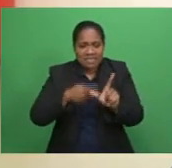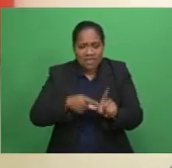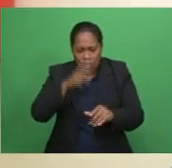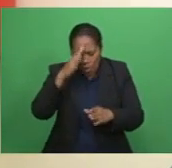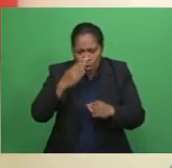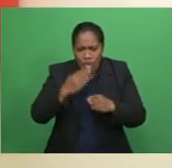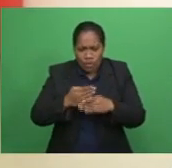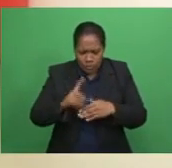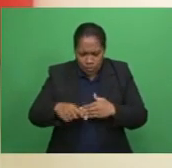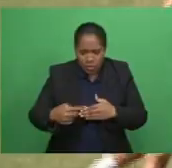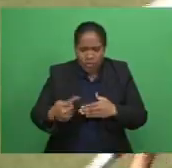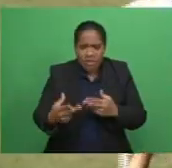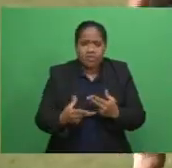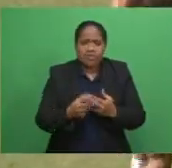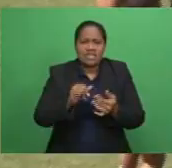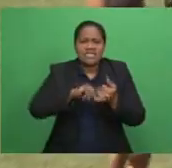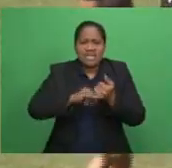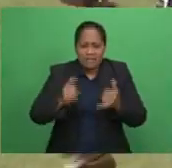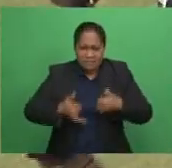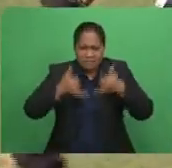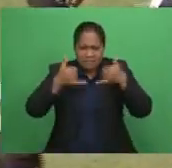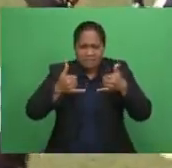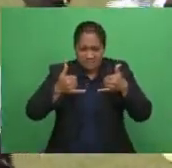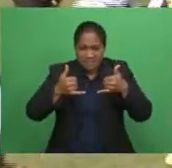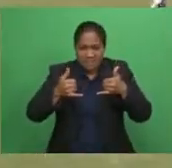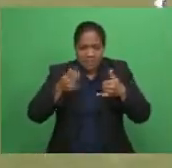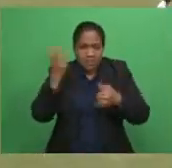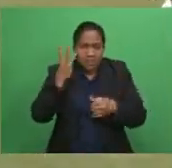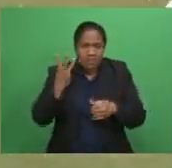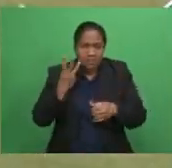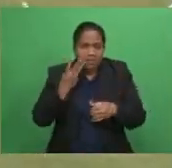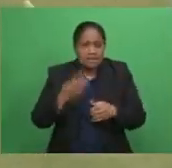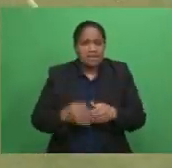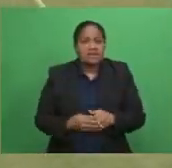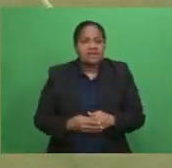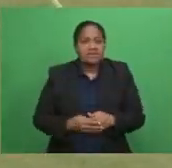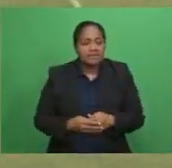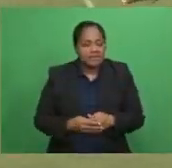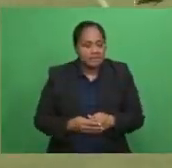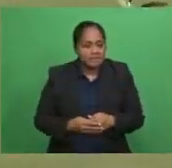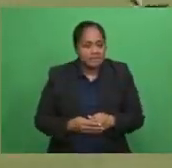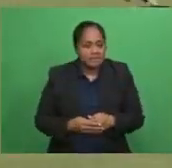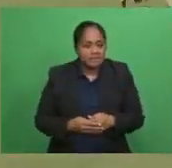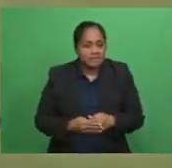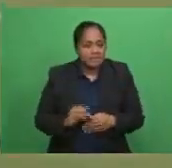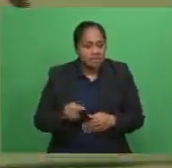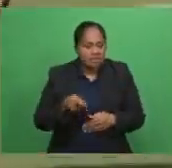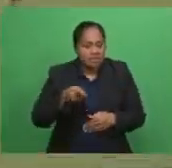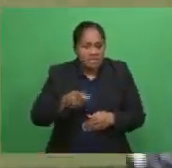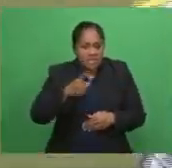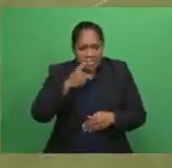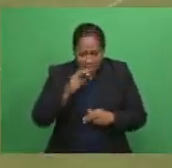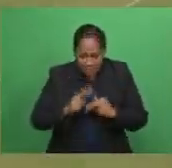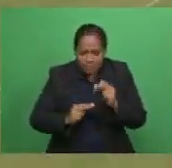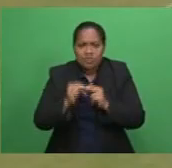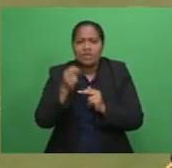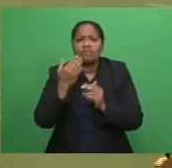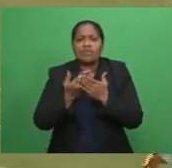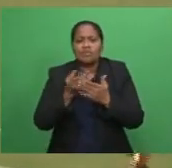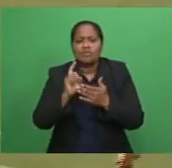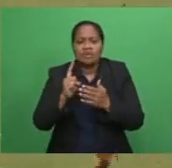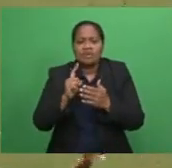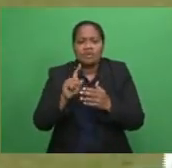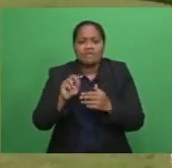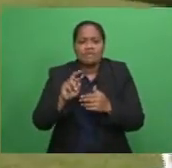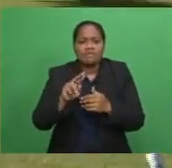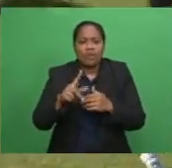Skipper Cup women, and likewise for Vodafone this year we hope to broaden their game from the 10s